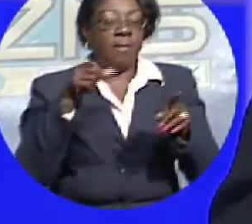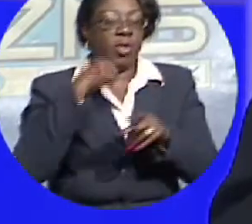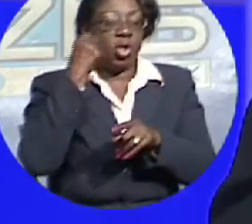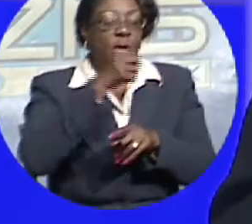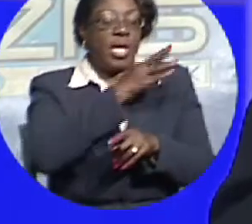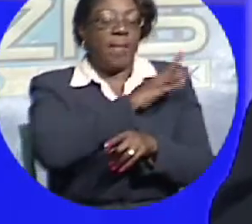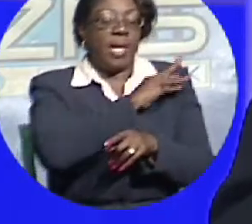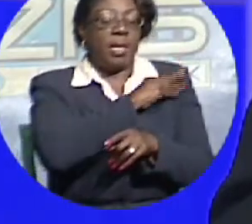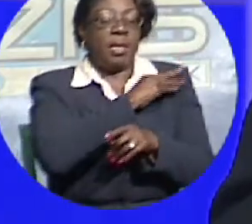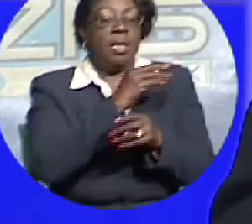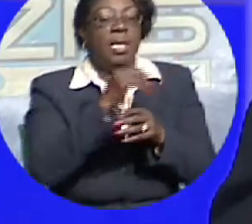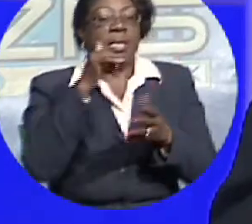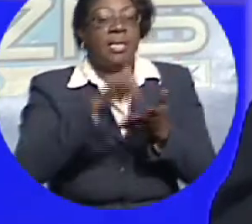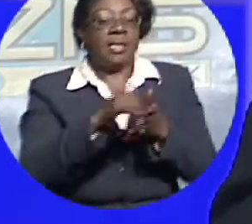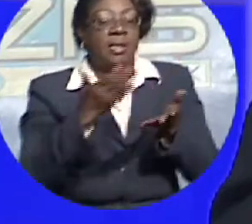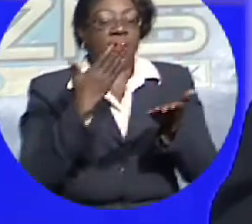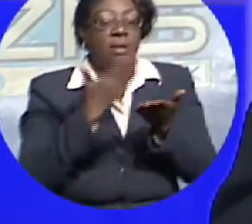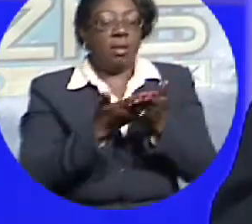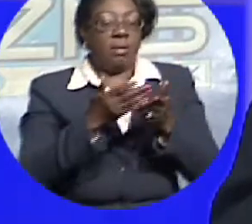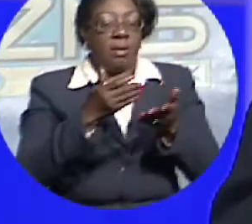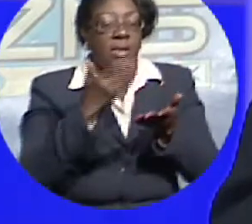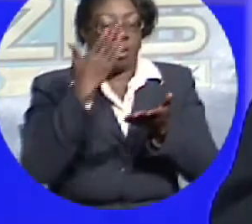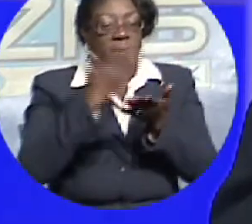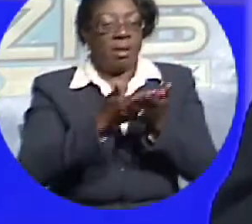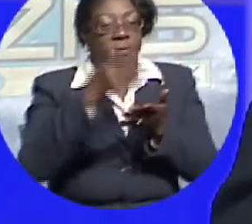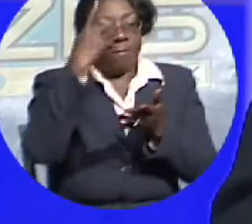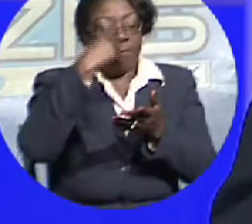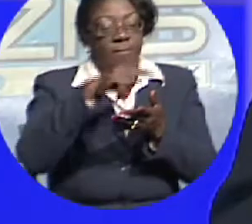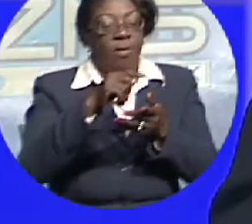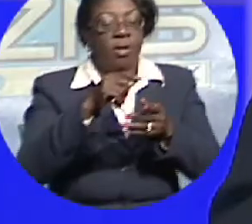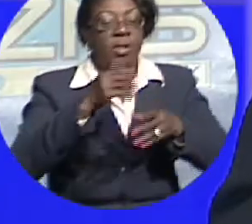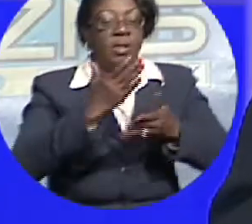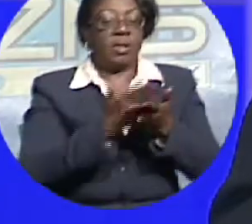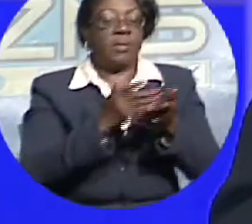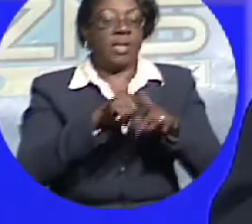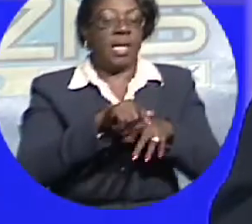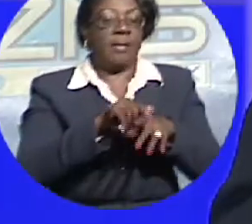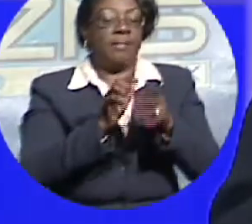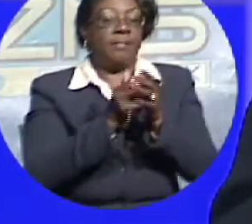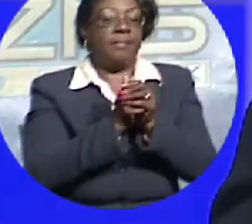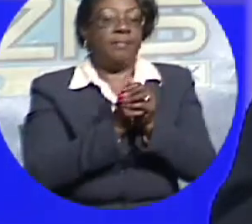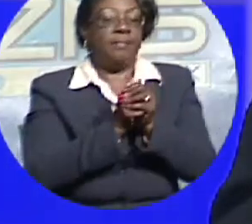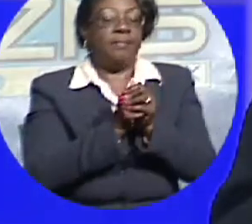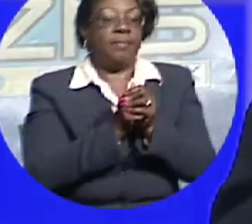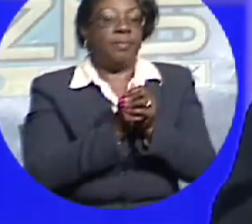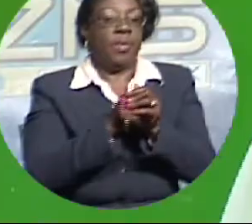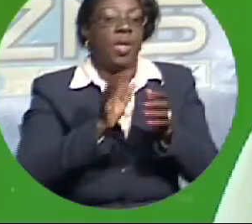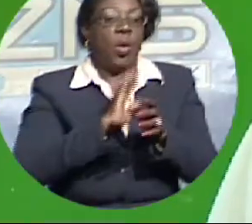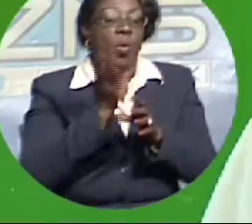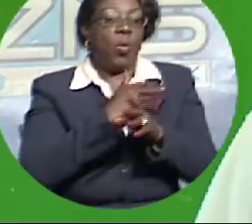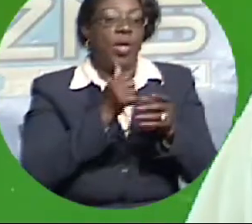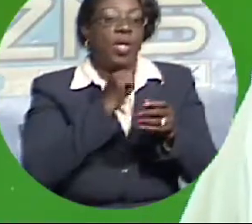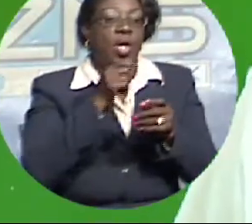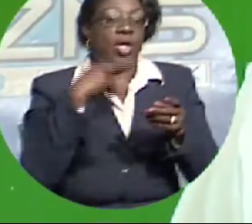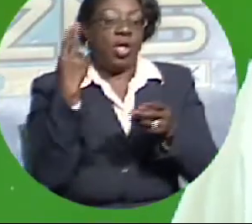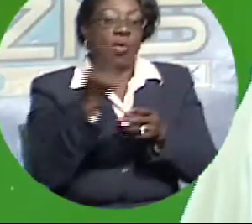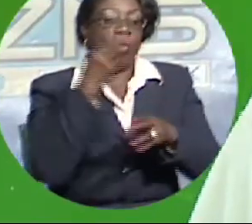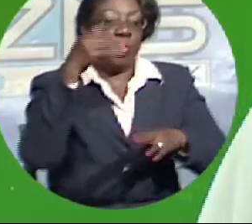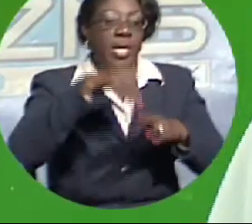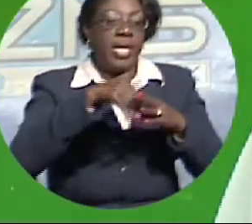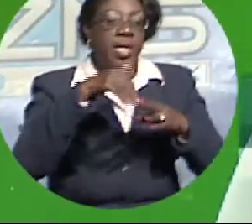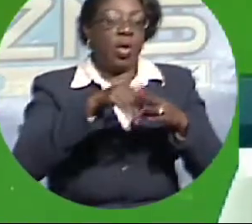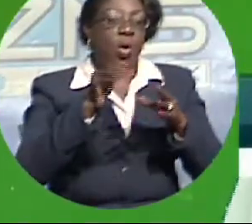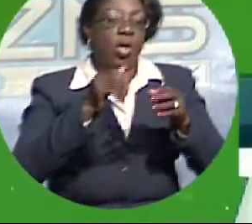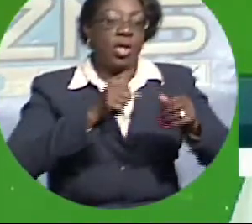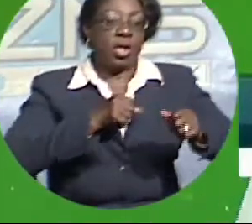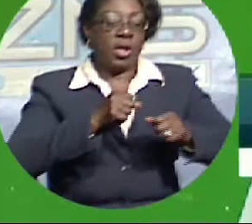quite an achievement considering how much time our athletes dedicate to the indoor circuit. You know, we're not used to indoors when it